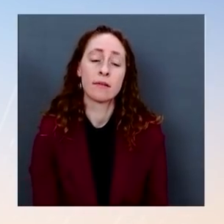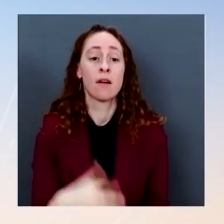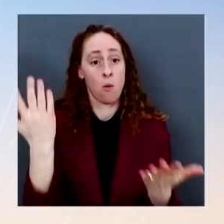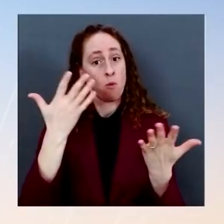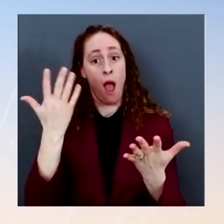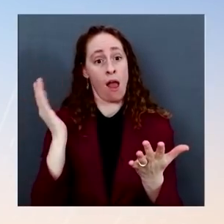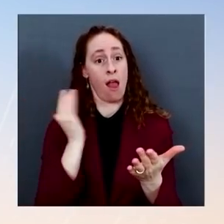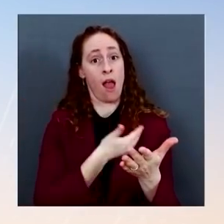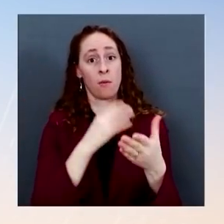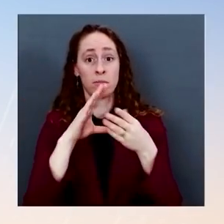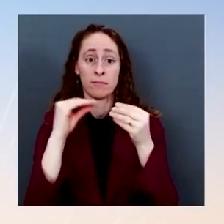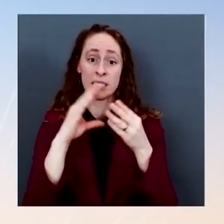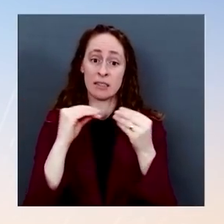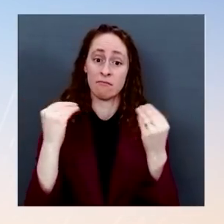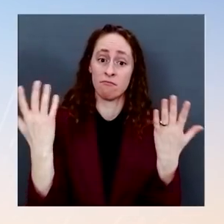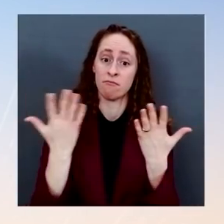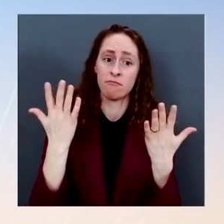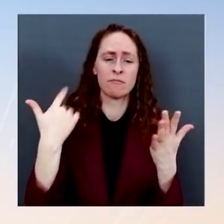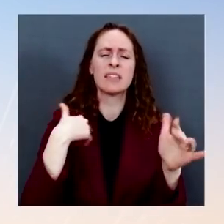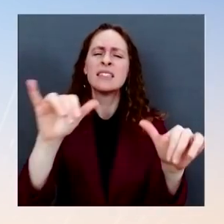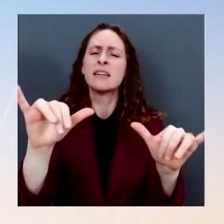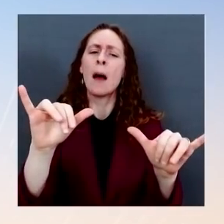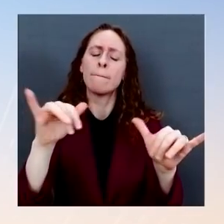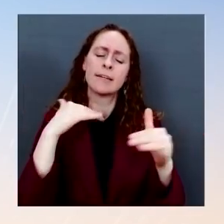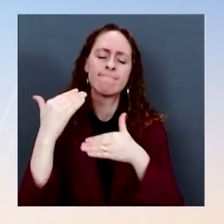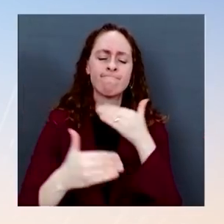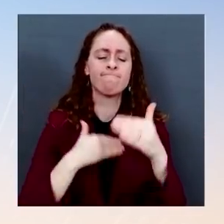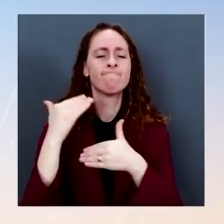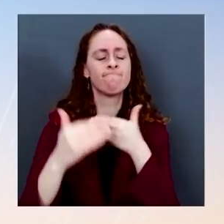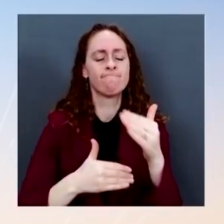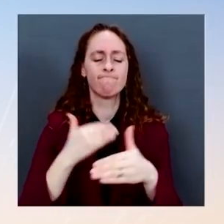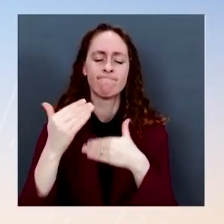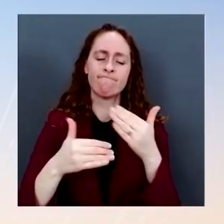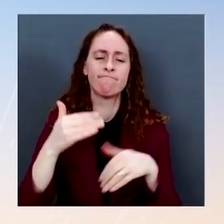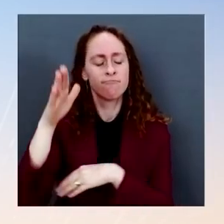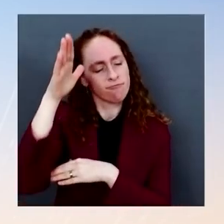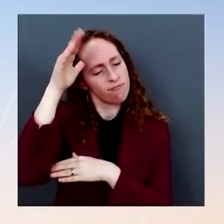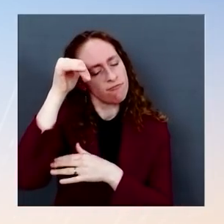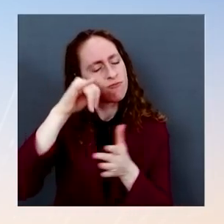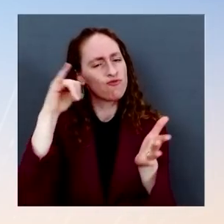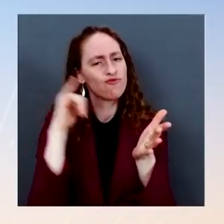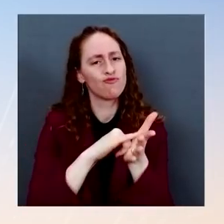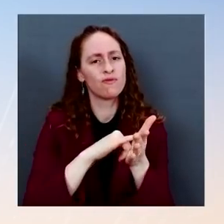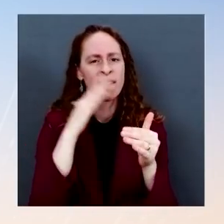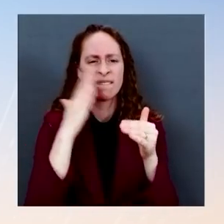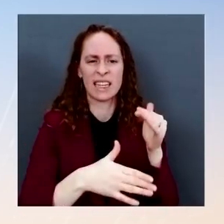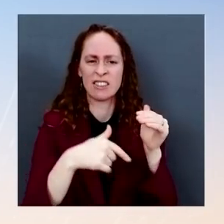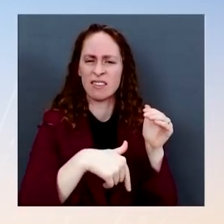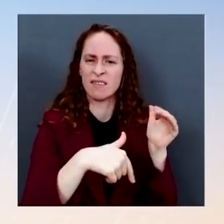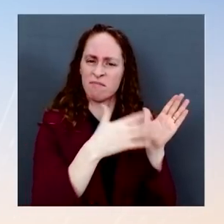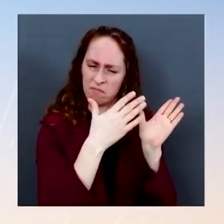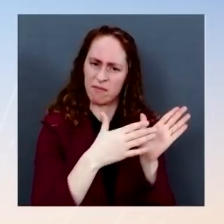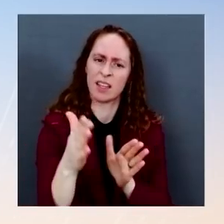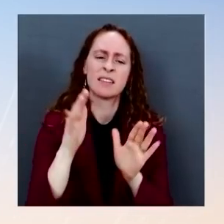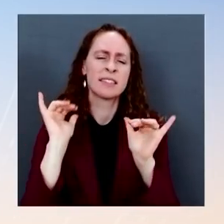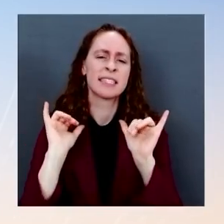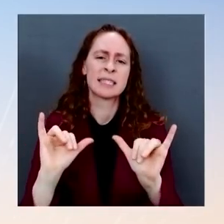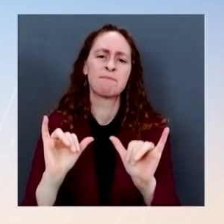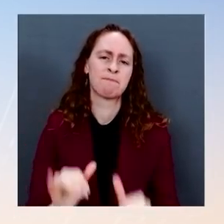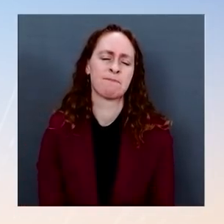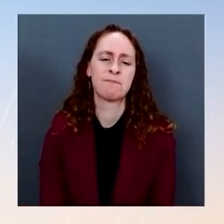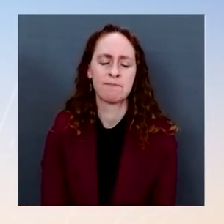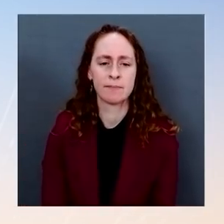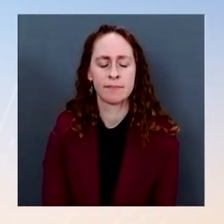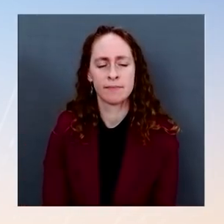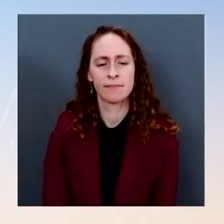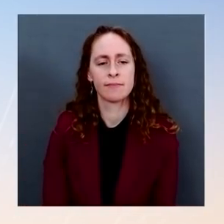Department issued a level 4 travel warning today, saying U.S. citizens should be aware of reports that Russia is planning for